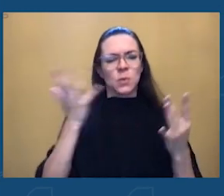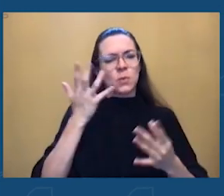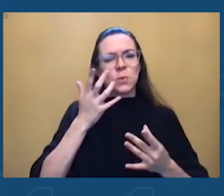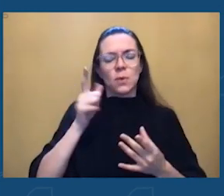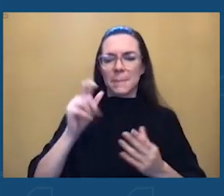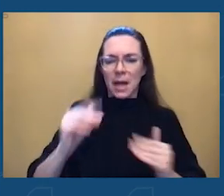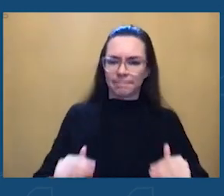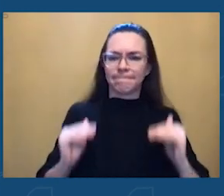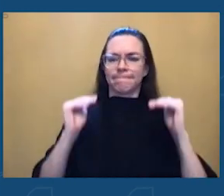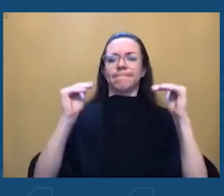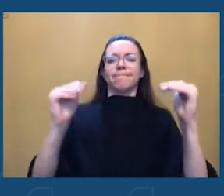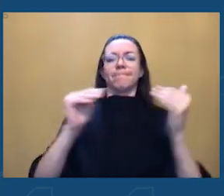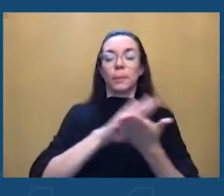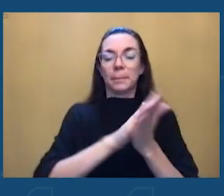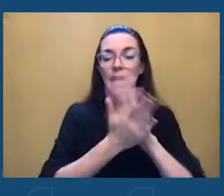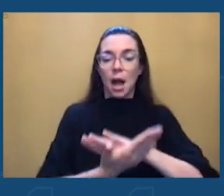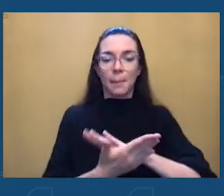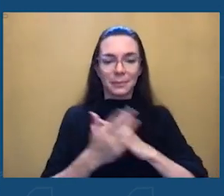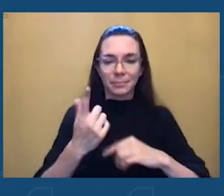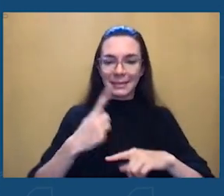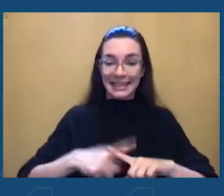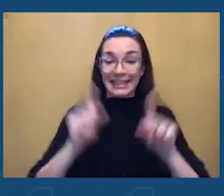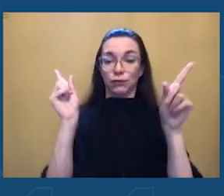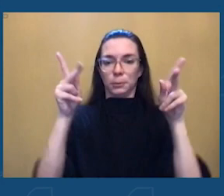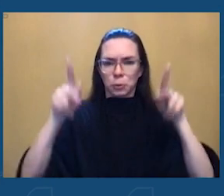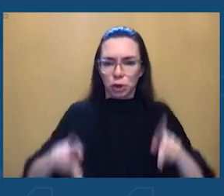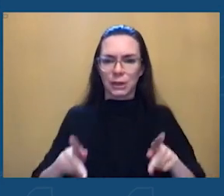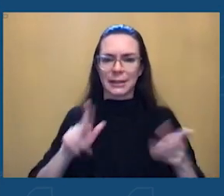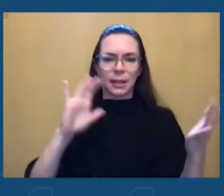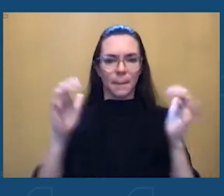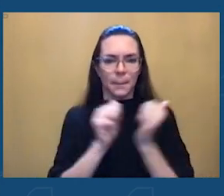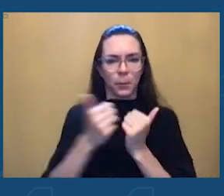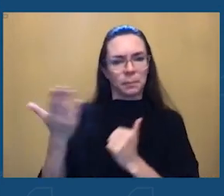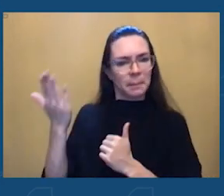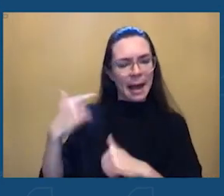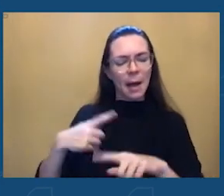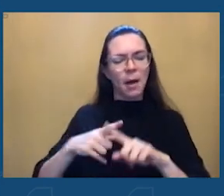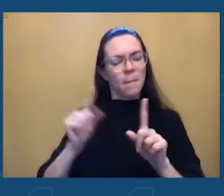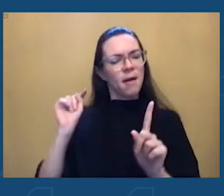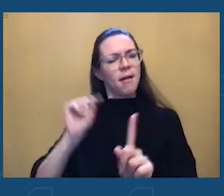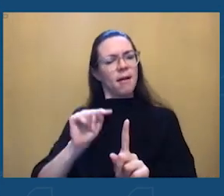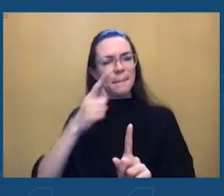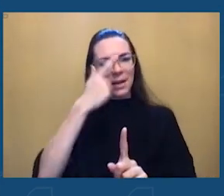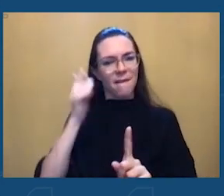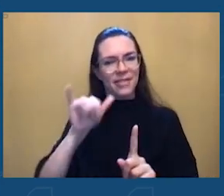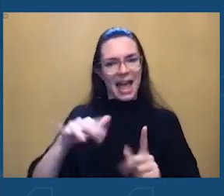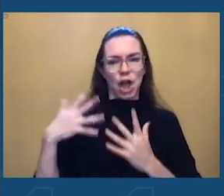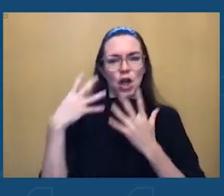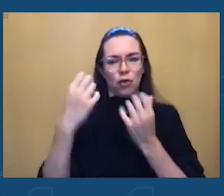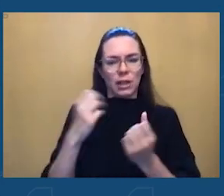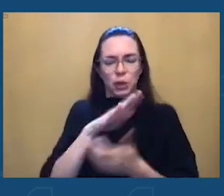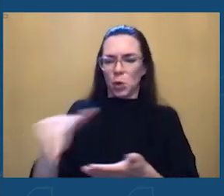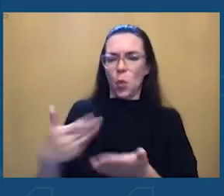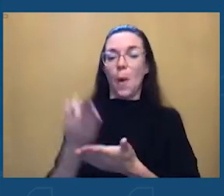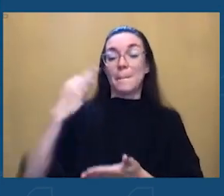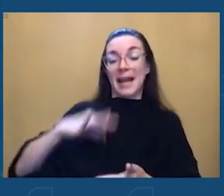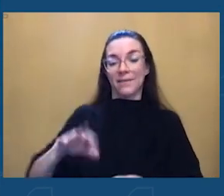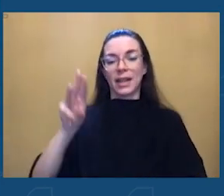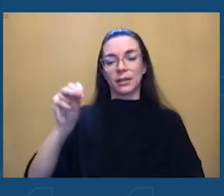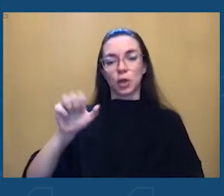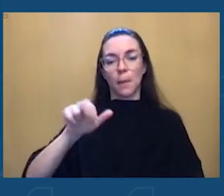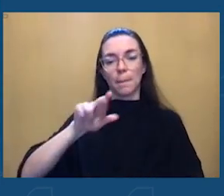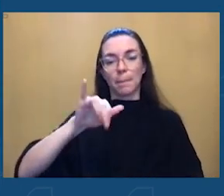be a different person than they had perhaps thought they would be. But as a result of that courage, we all benefit. So, Marissa.